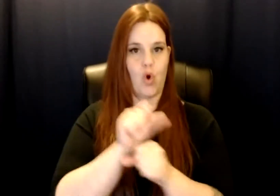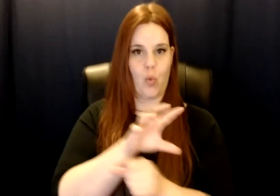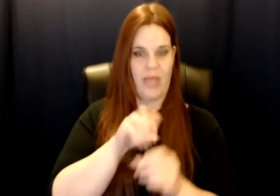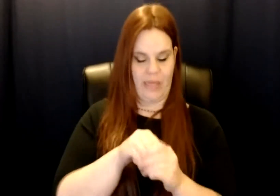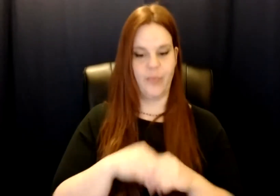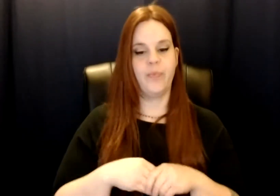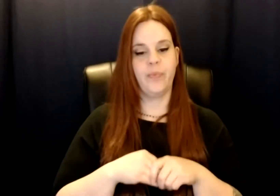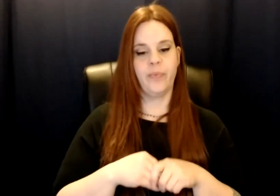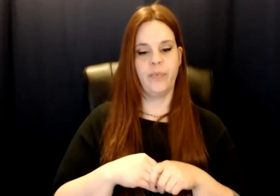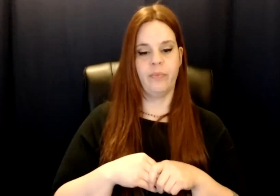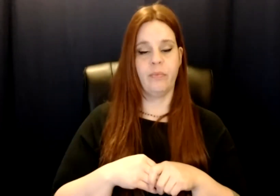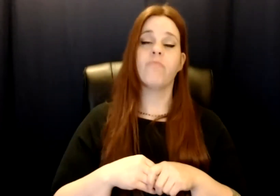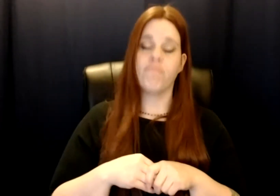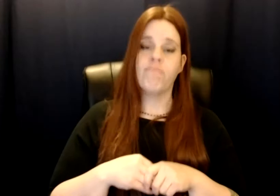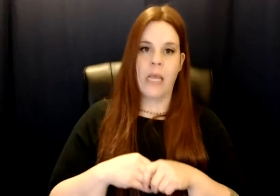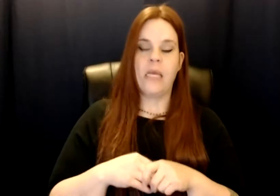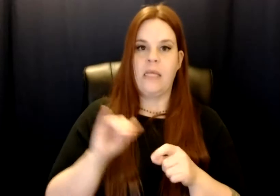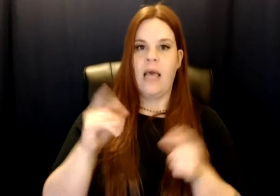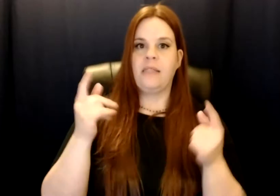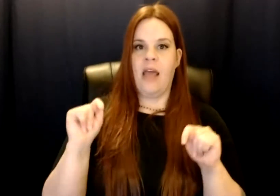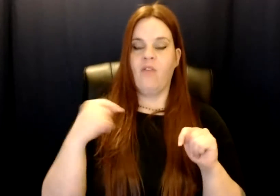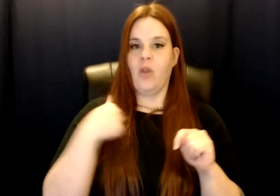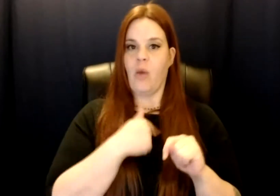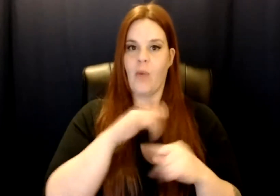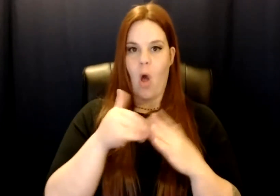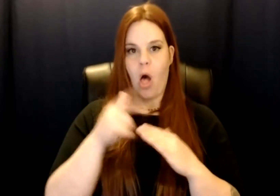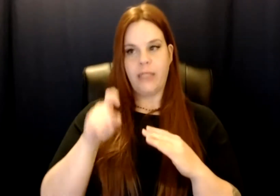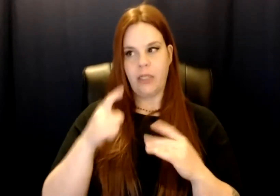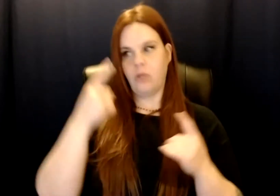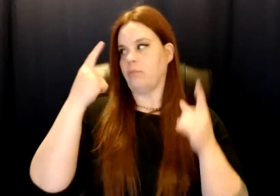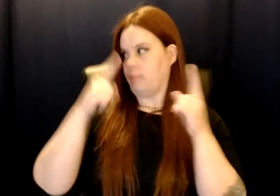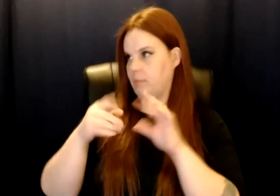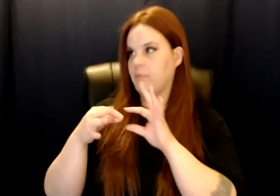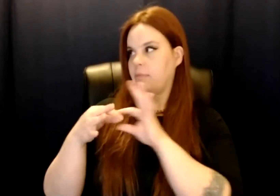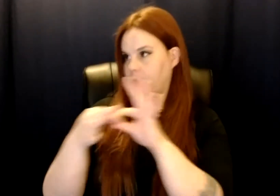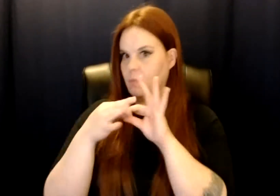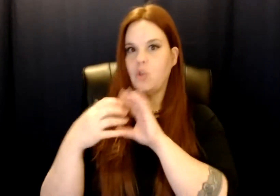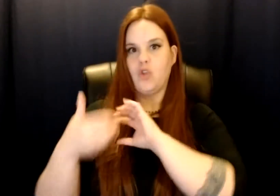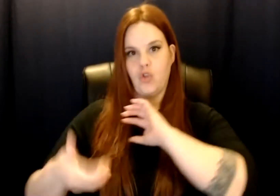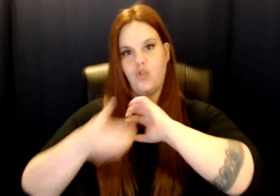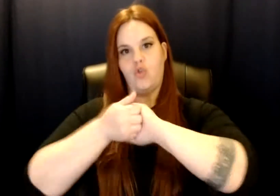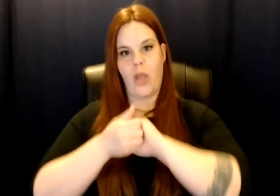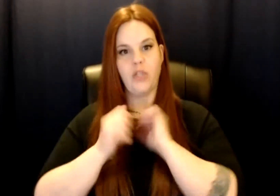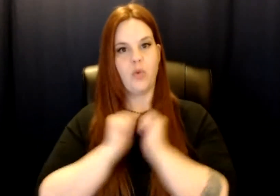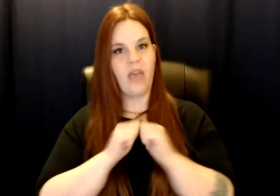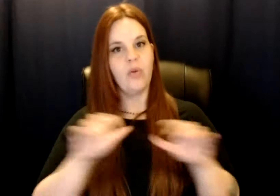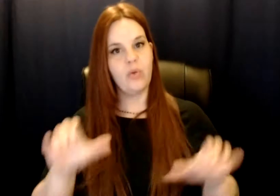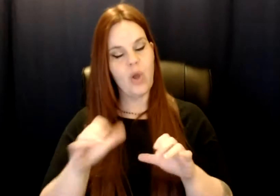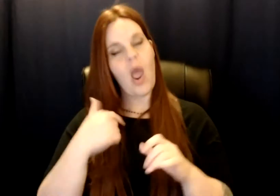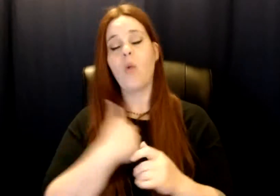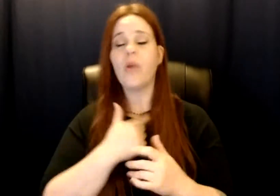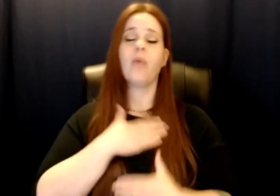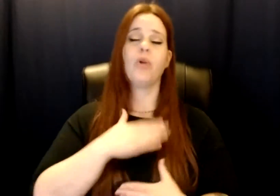is an effort that we all need to be joined together to do, and we appreciate the hard work each and every one of you are doing to